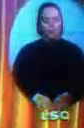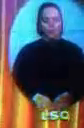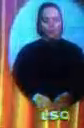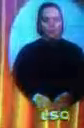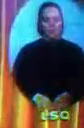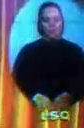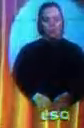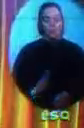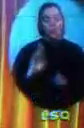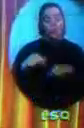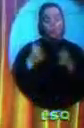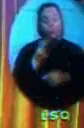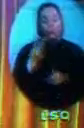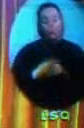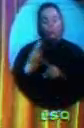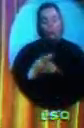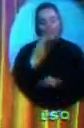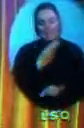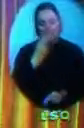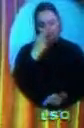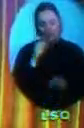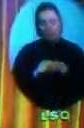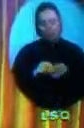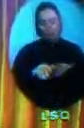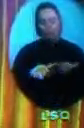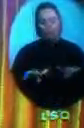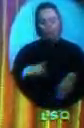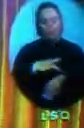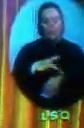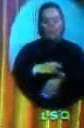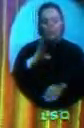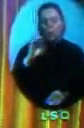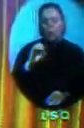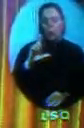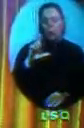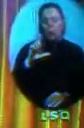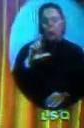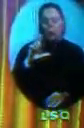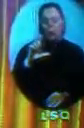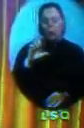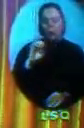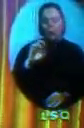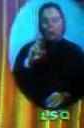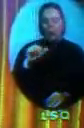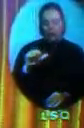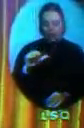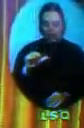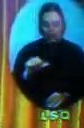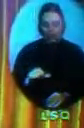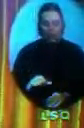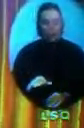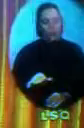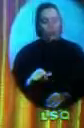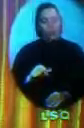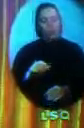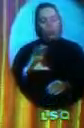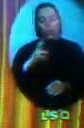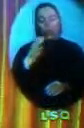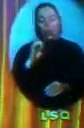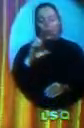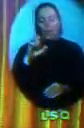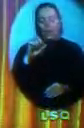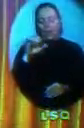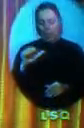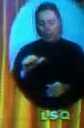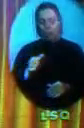Mr. Speaker, for months Haitians have been dealing with a serious outbreak of cholera. This epidemic has killed over 1,000 people. And 10 months